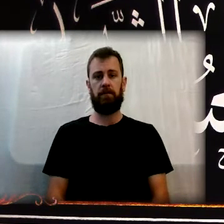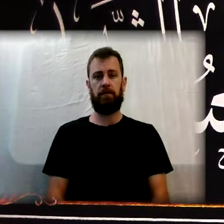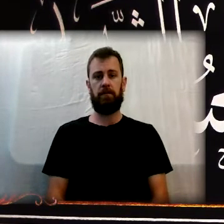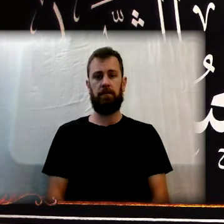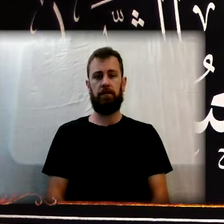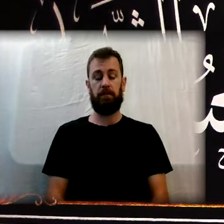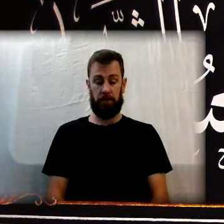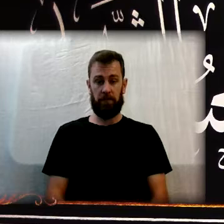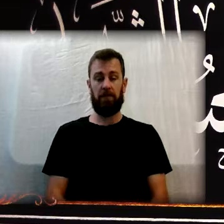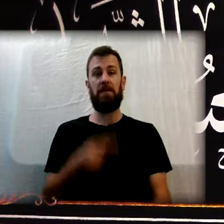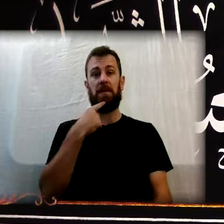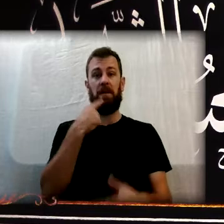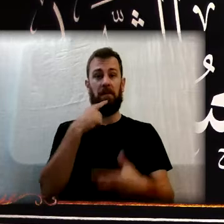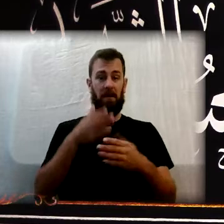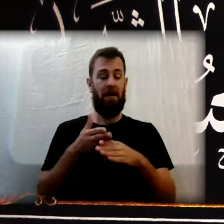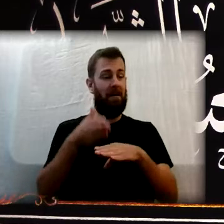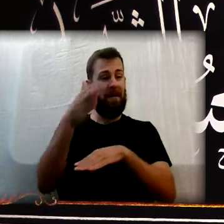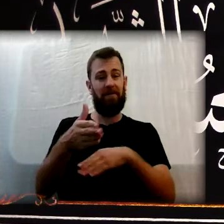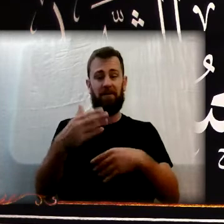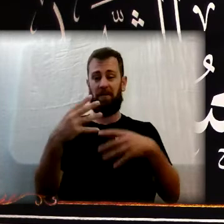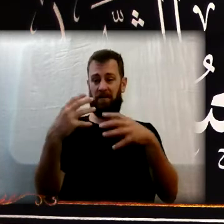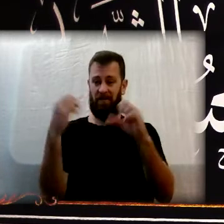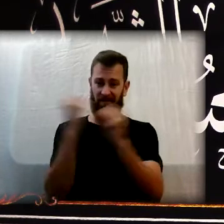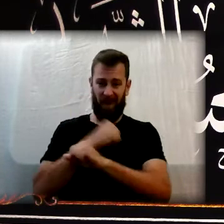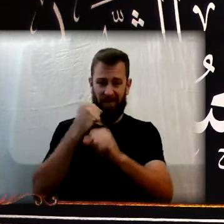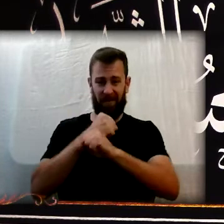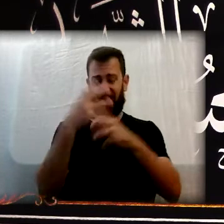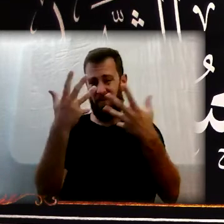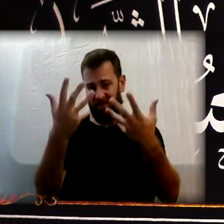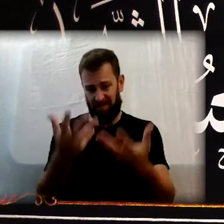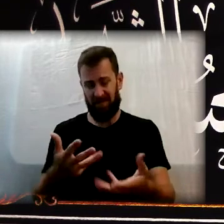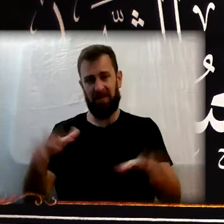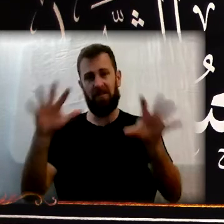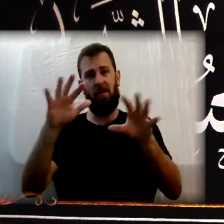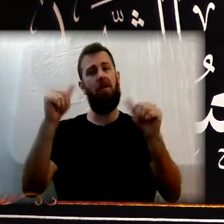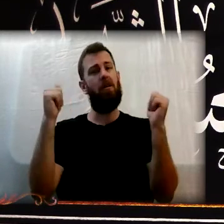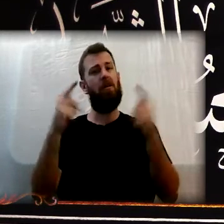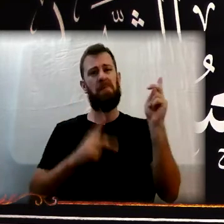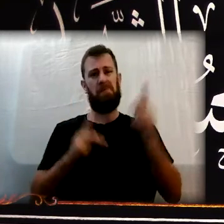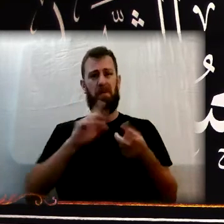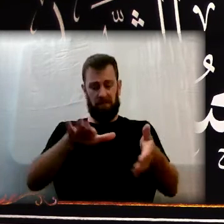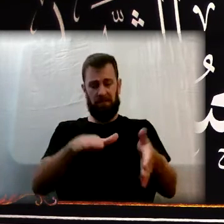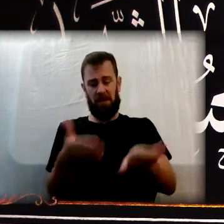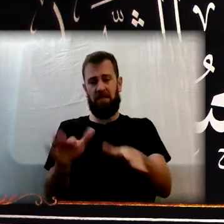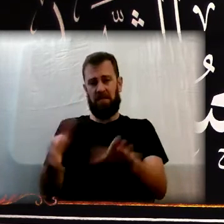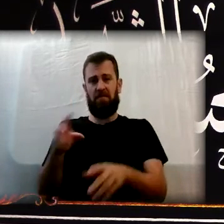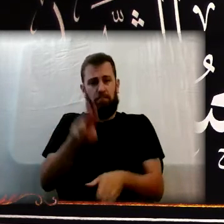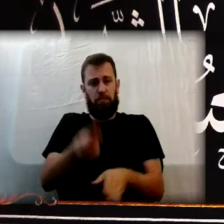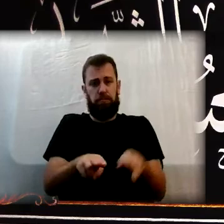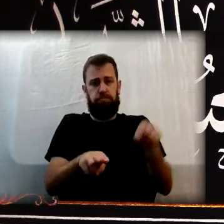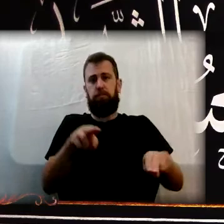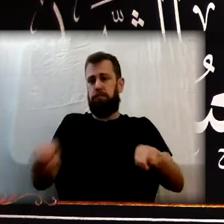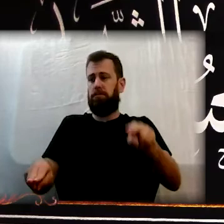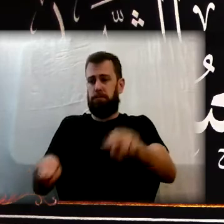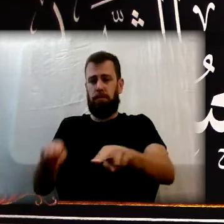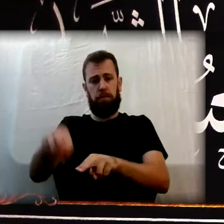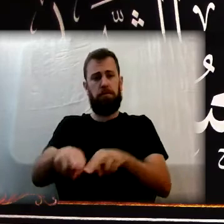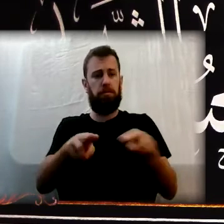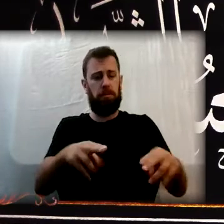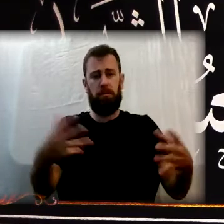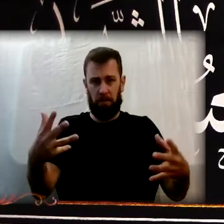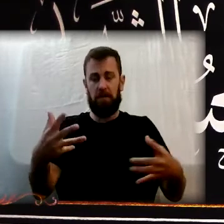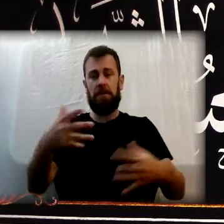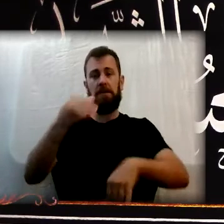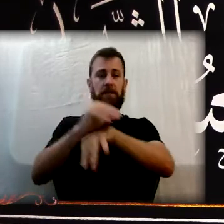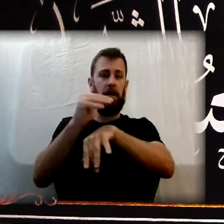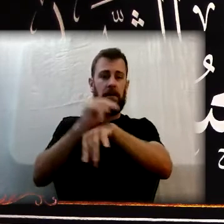is said that after the battle, when the bodies of the martyrs were all lying in Karbala, towards the evening